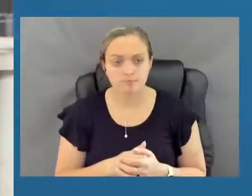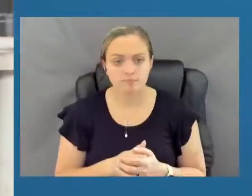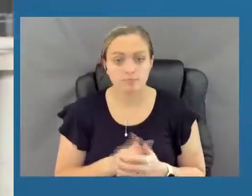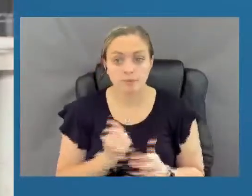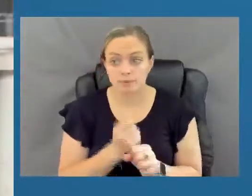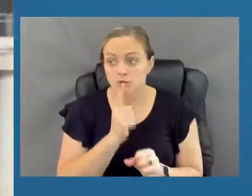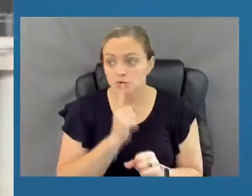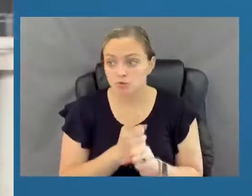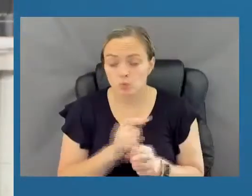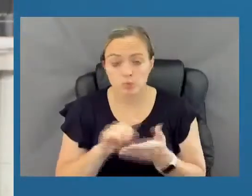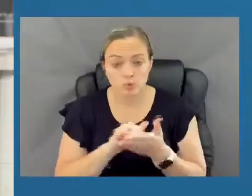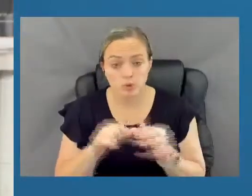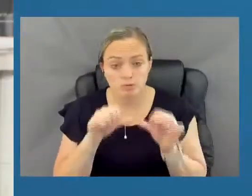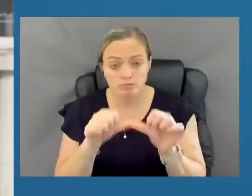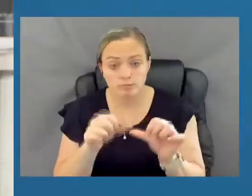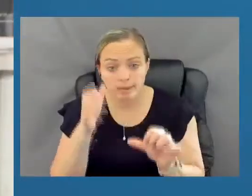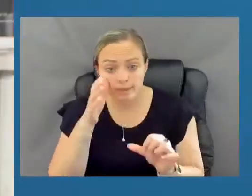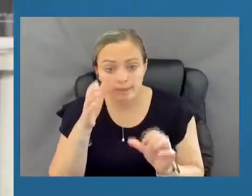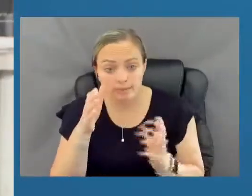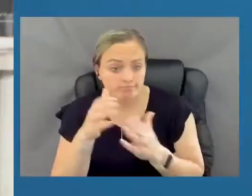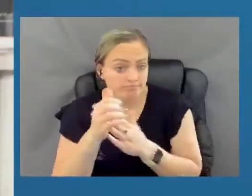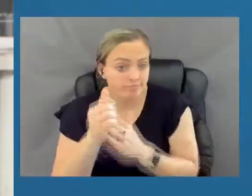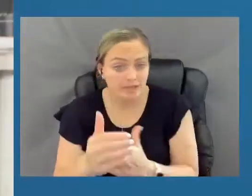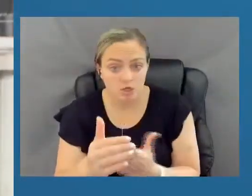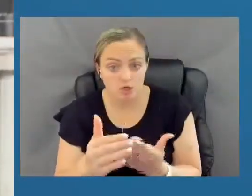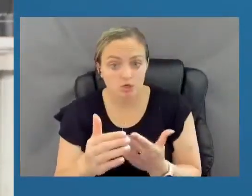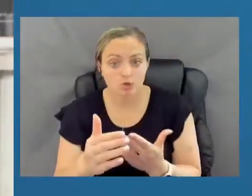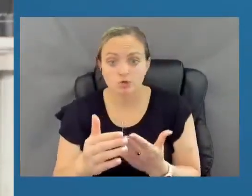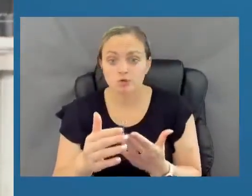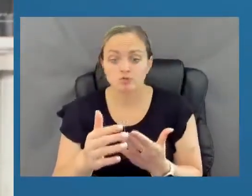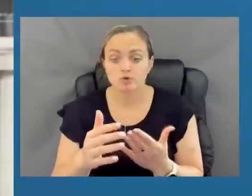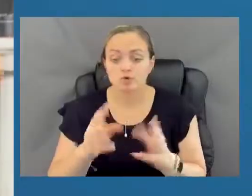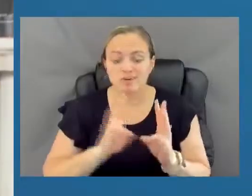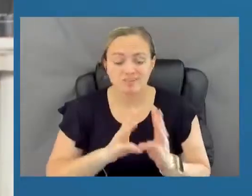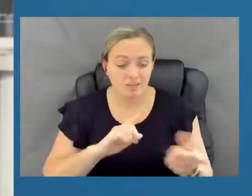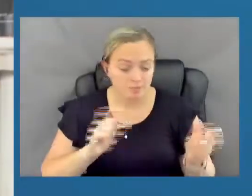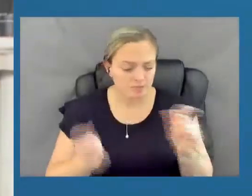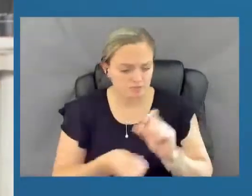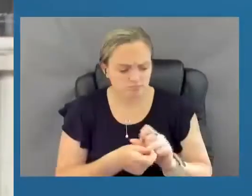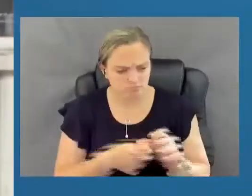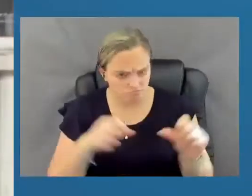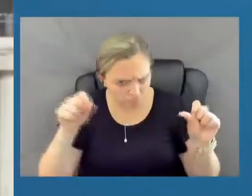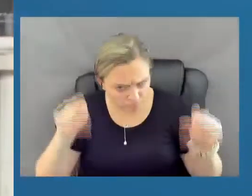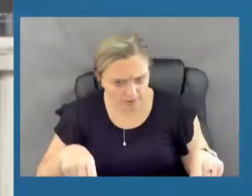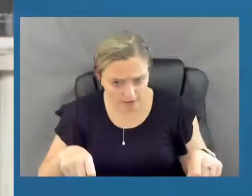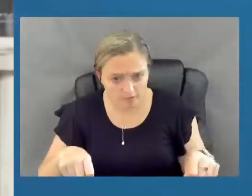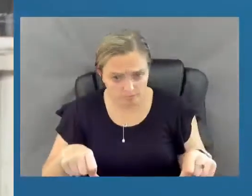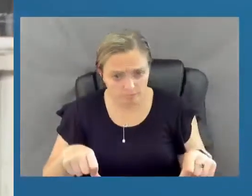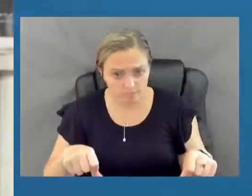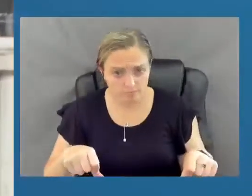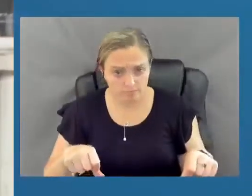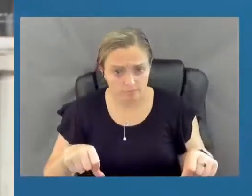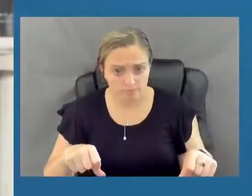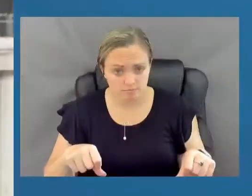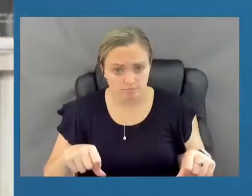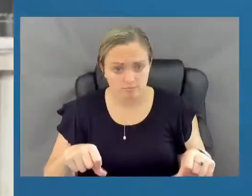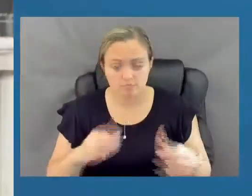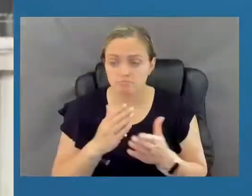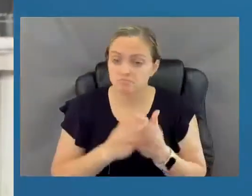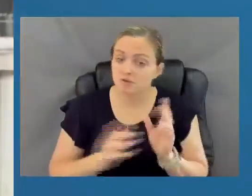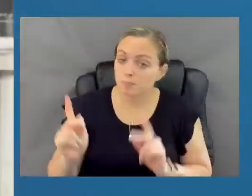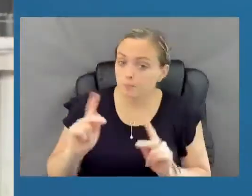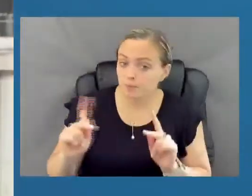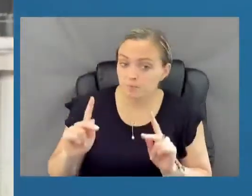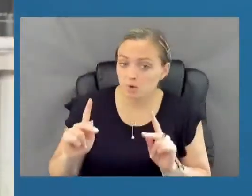York remains a leader in the global fight against climate change. We're capable of doing all of this. Now, some people say you